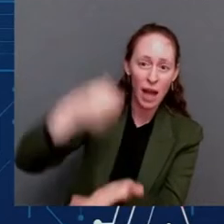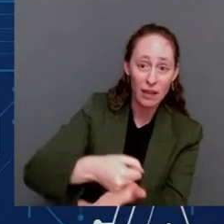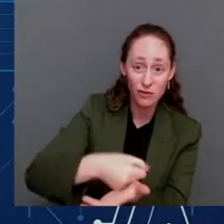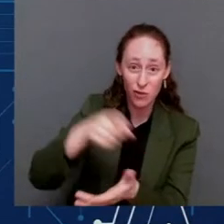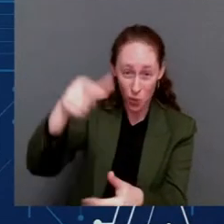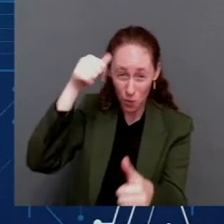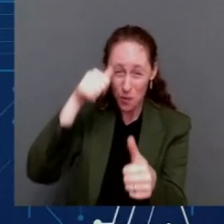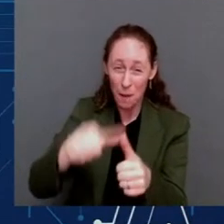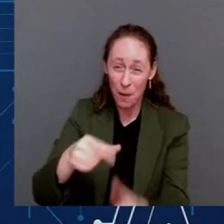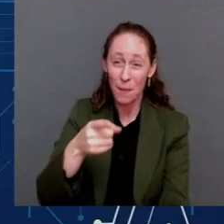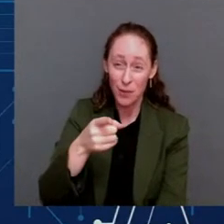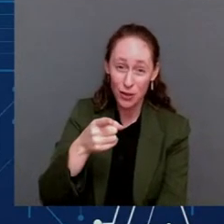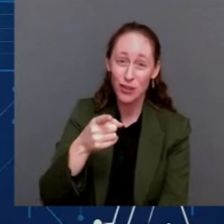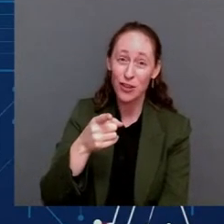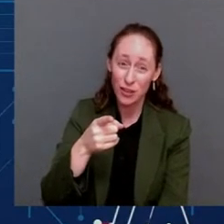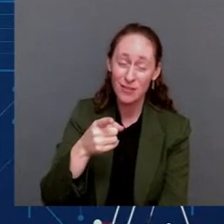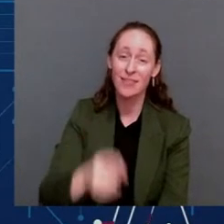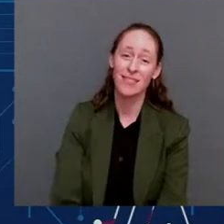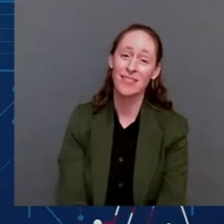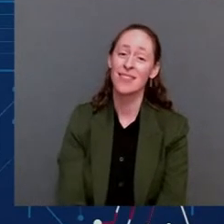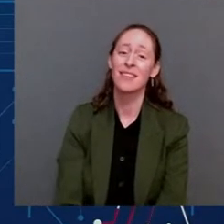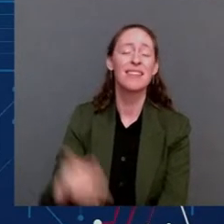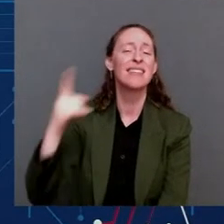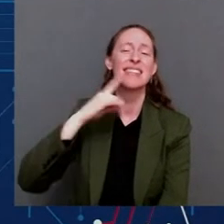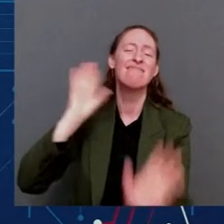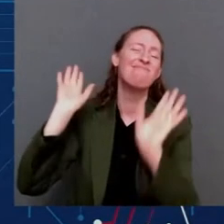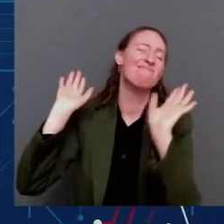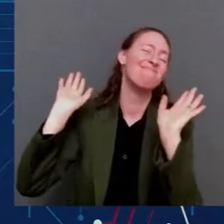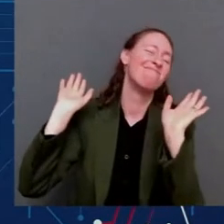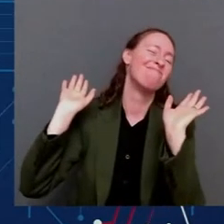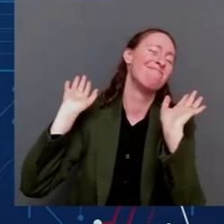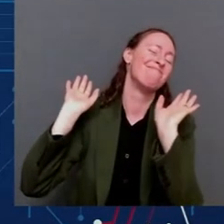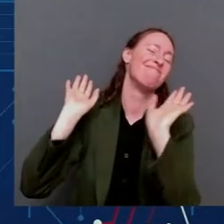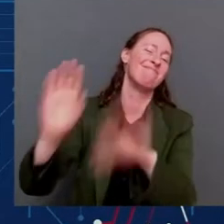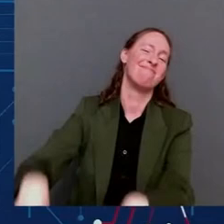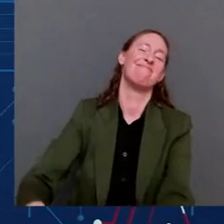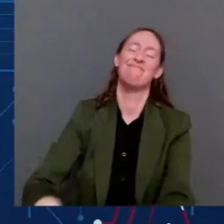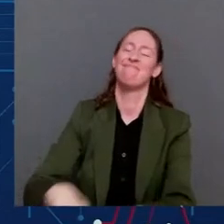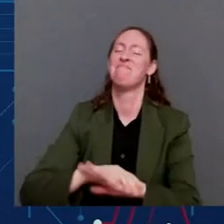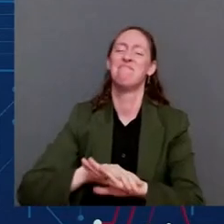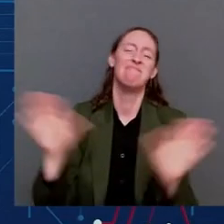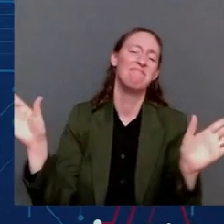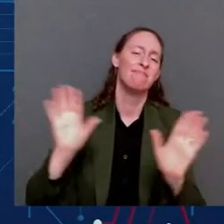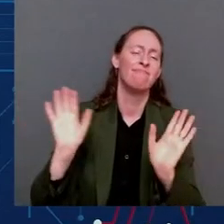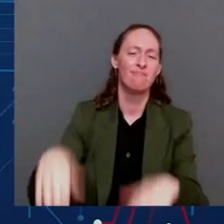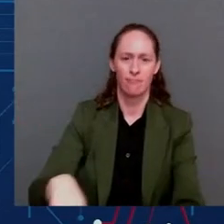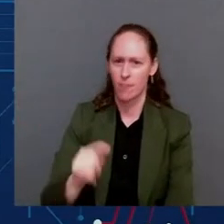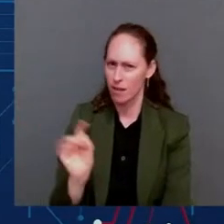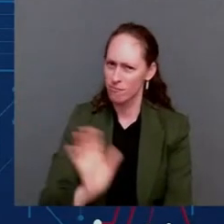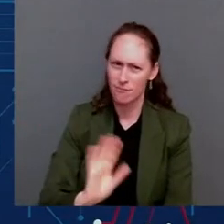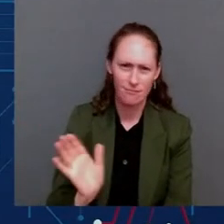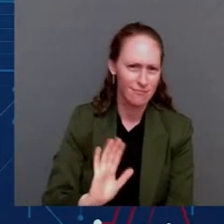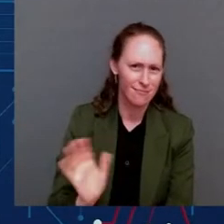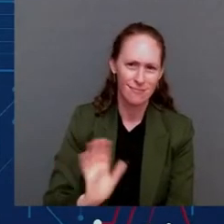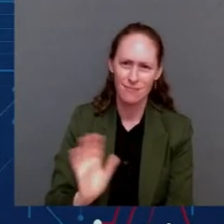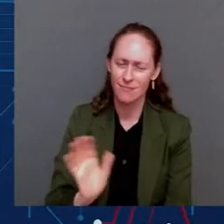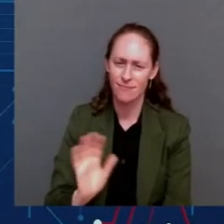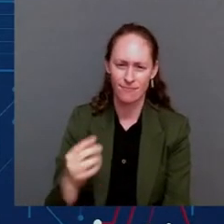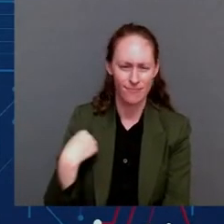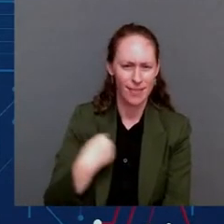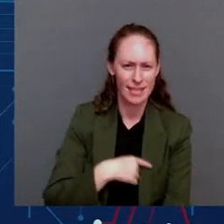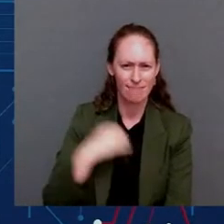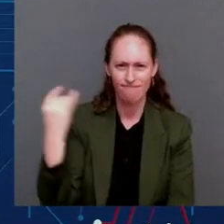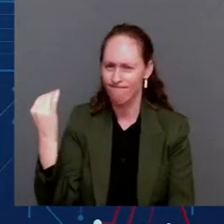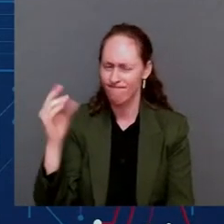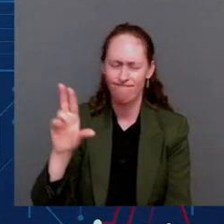debate. Let's just let it go bankrupt. But we all in this room refused to let that happen. And it wasn't just because of an iconic